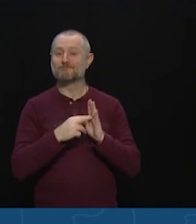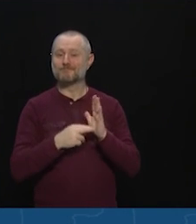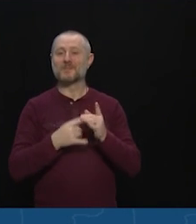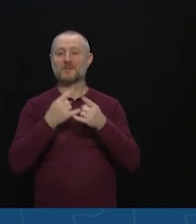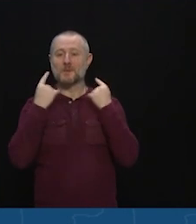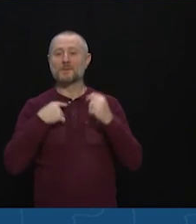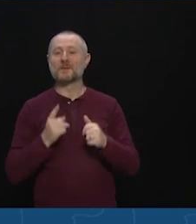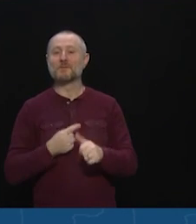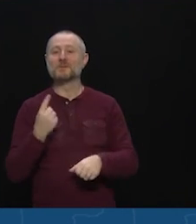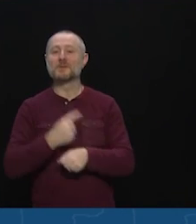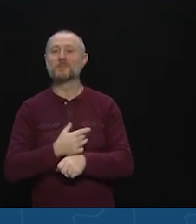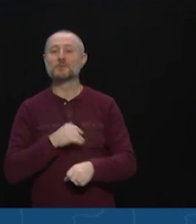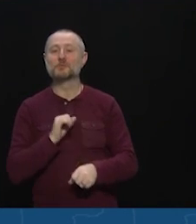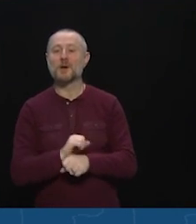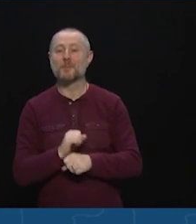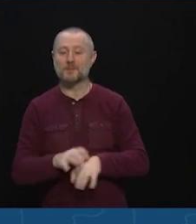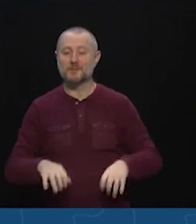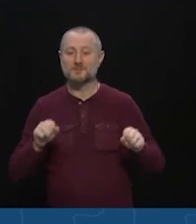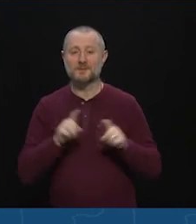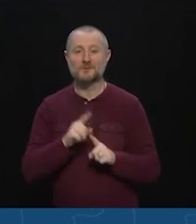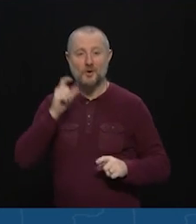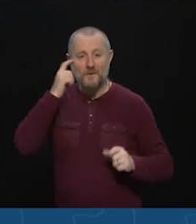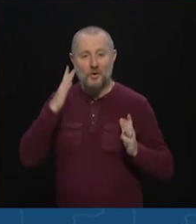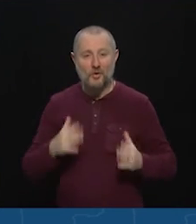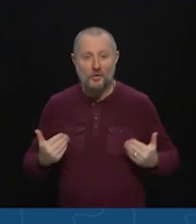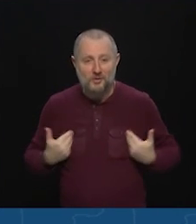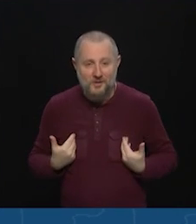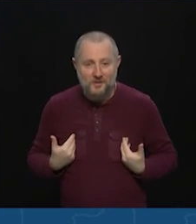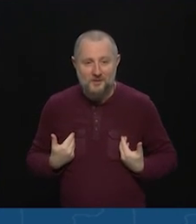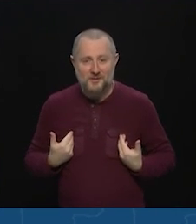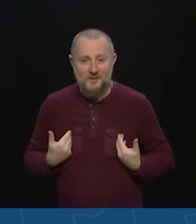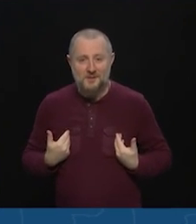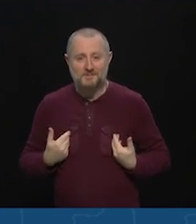governor. Well, what day was that? I think it was